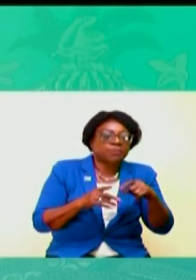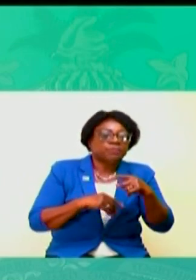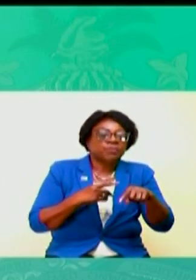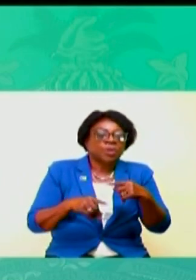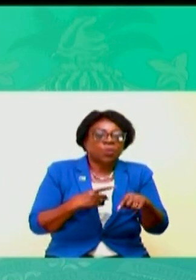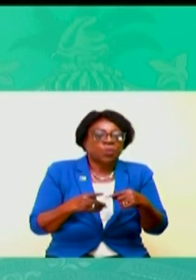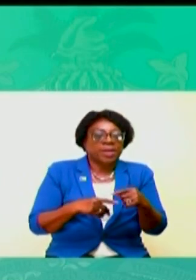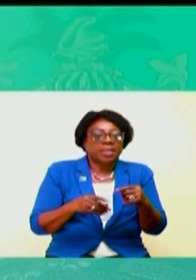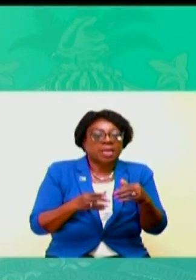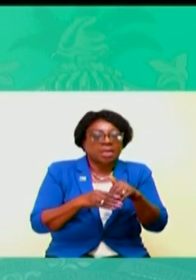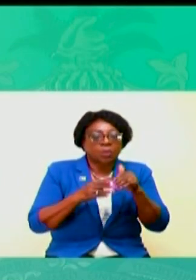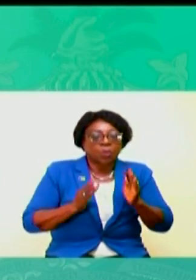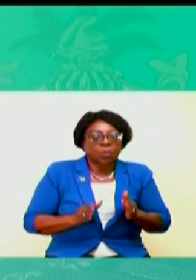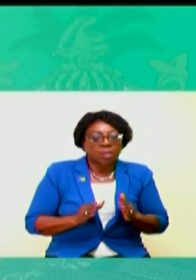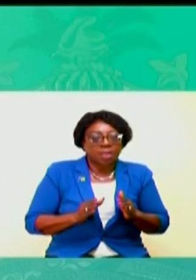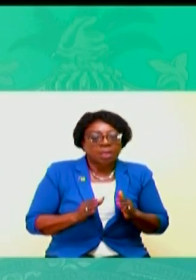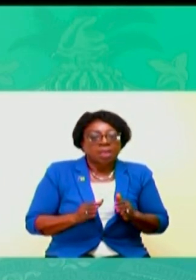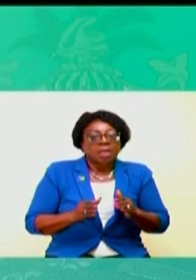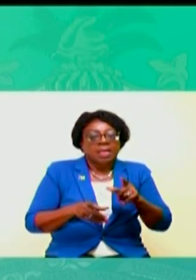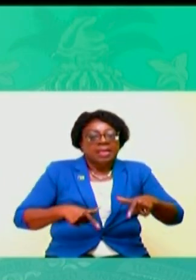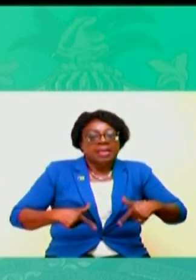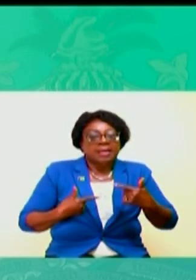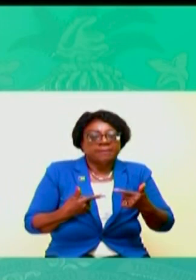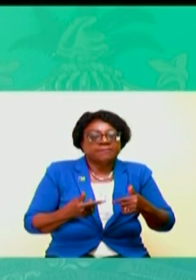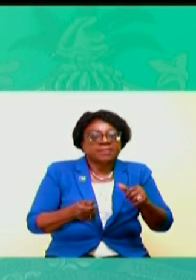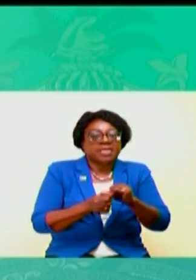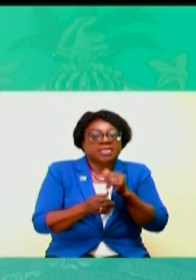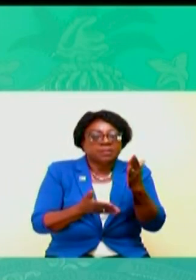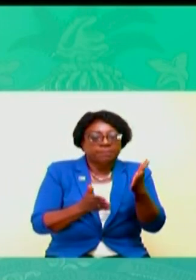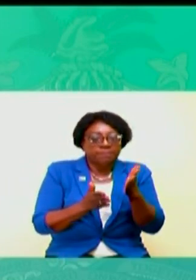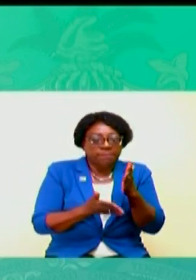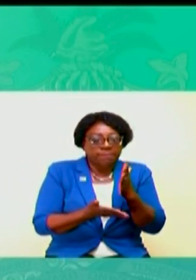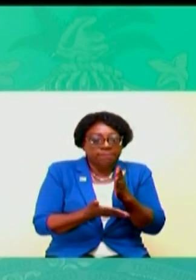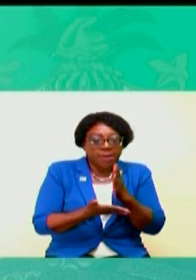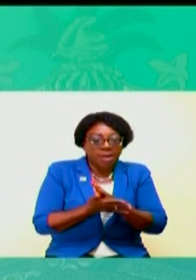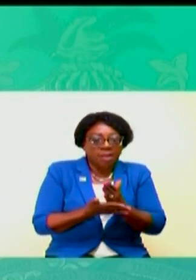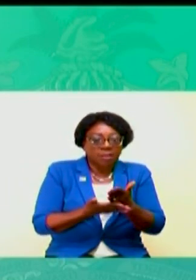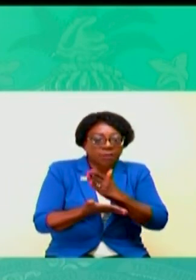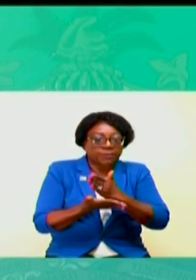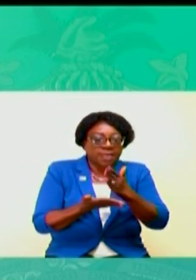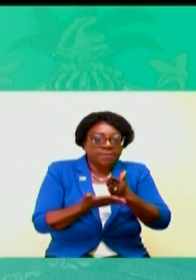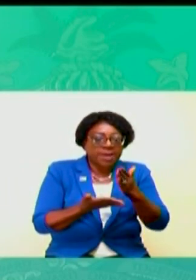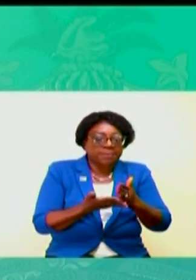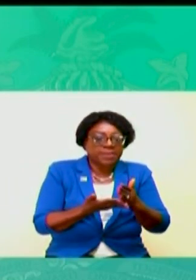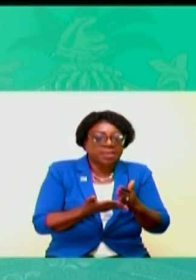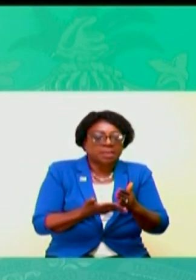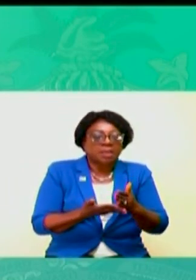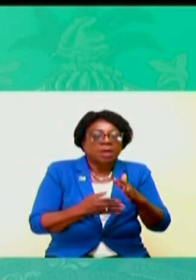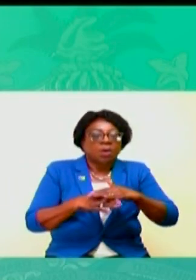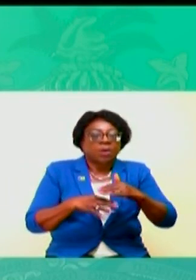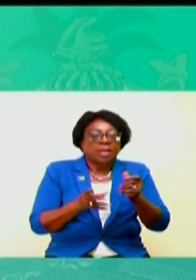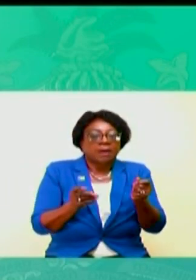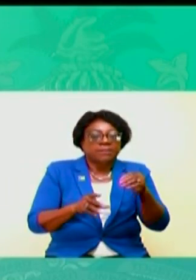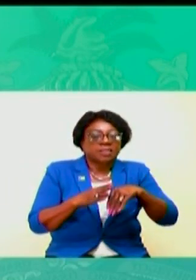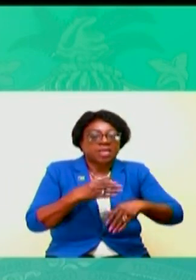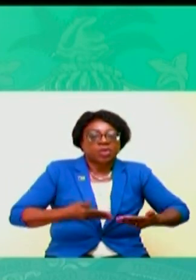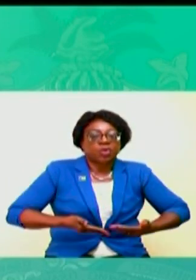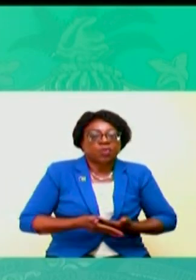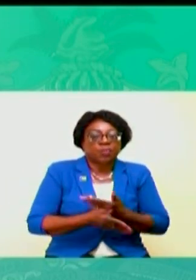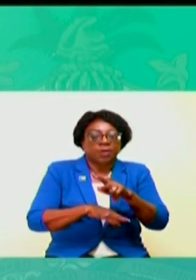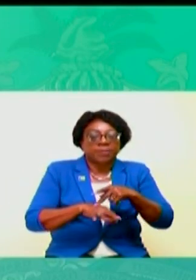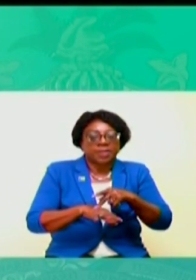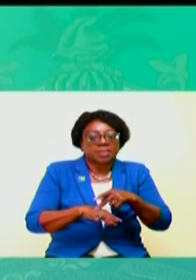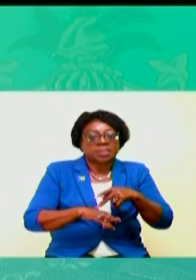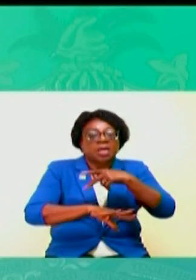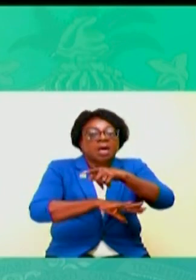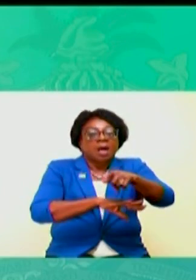owner occupies each unit. Let me break that down for everyone to understand. On average in New Providence, a piece of